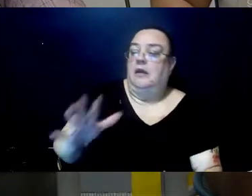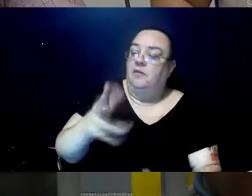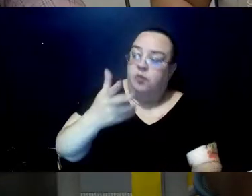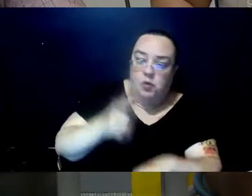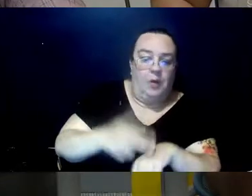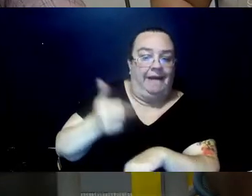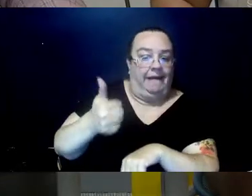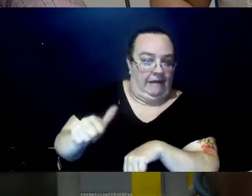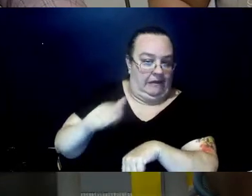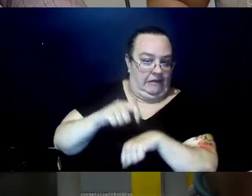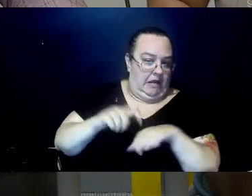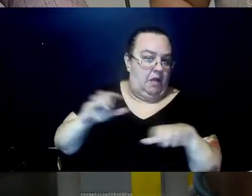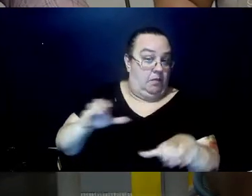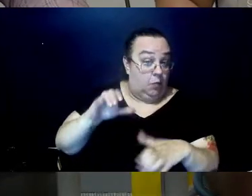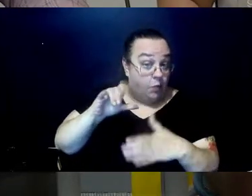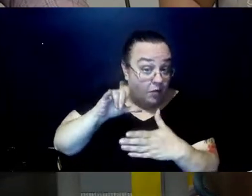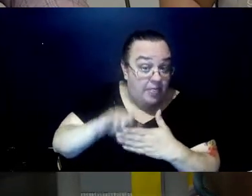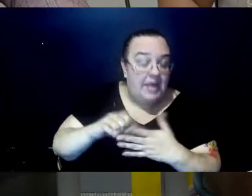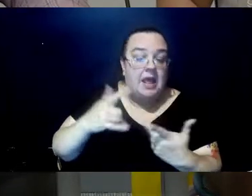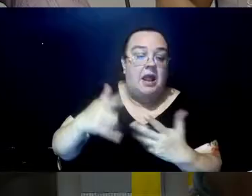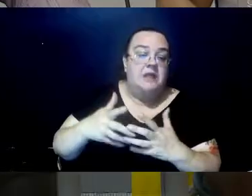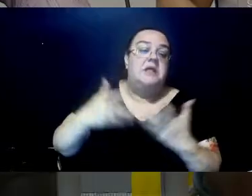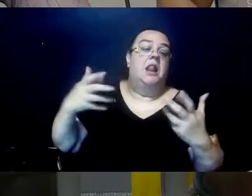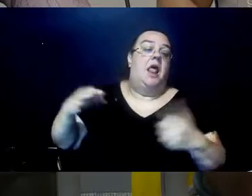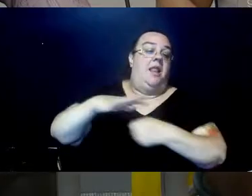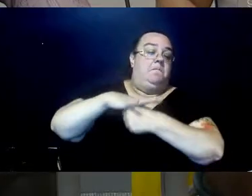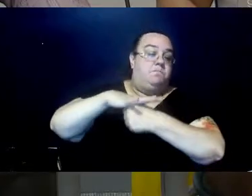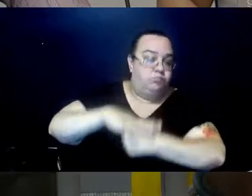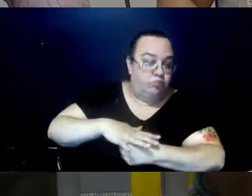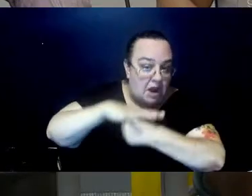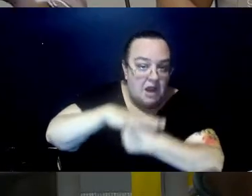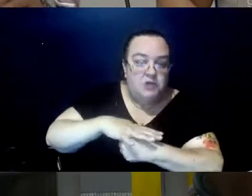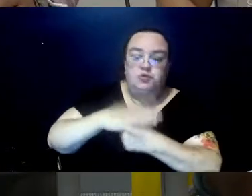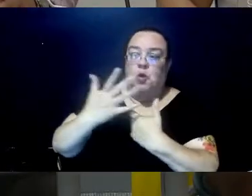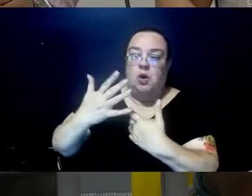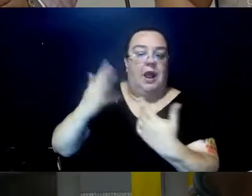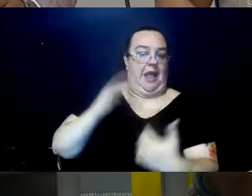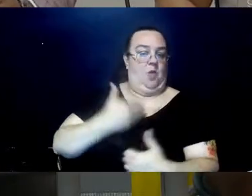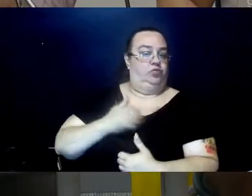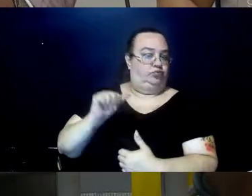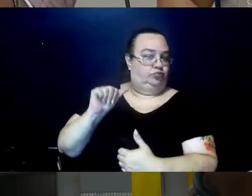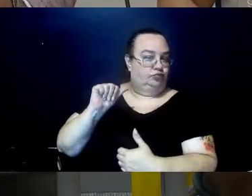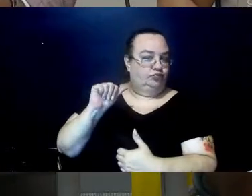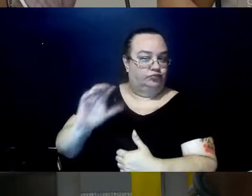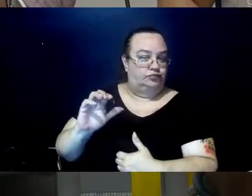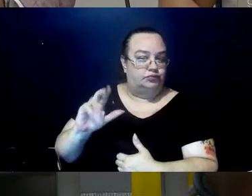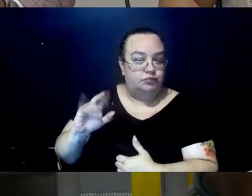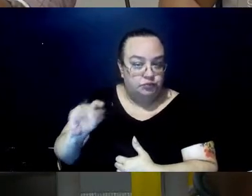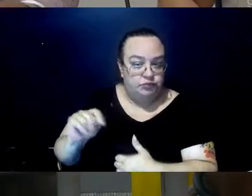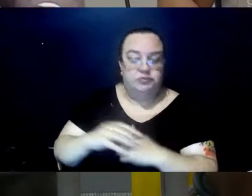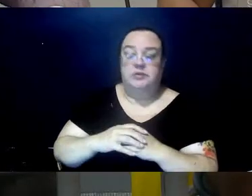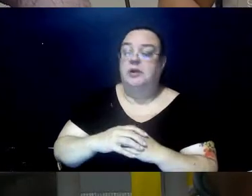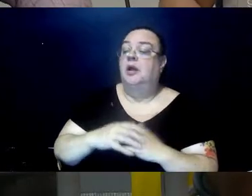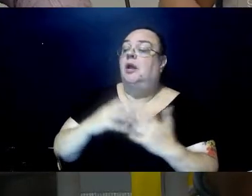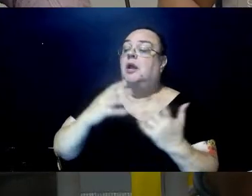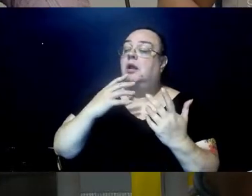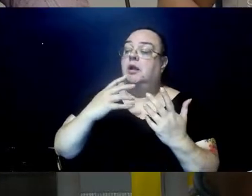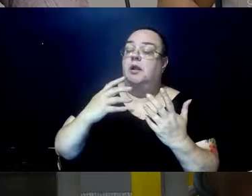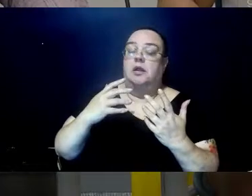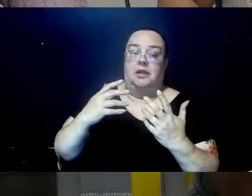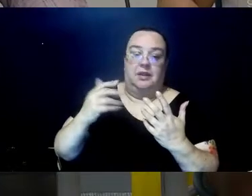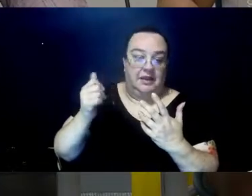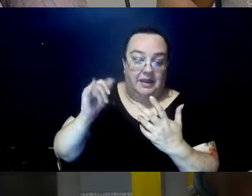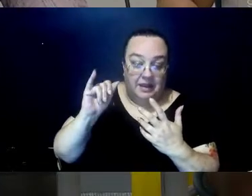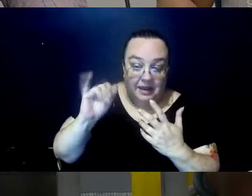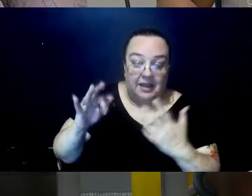a lot of pressure on our air conditions, et cetera. In the event that we have those same type of challenges